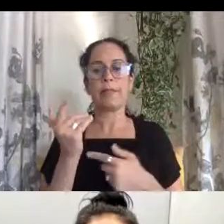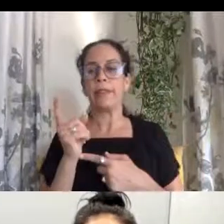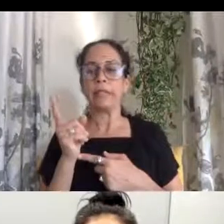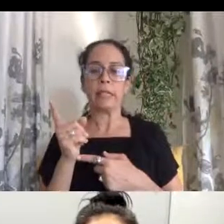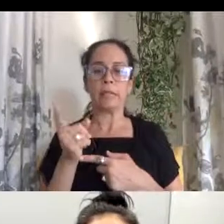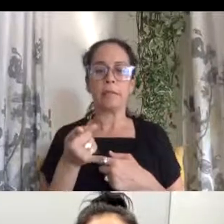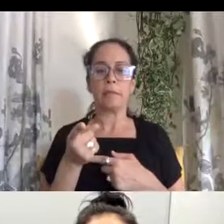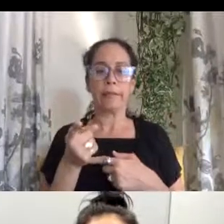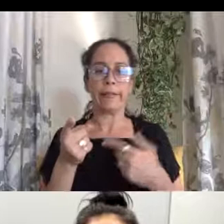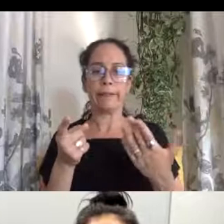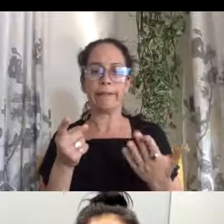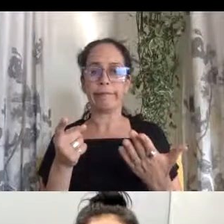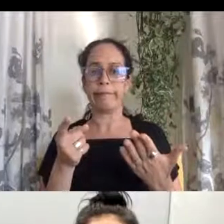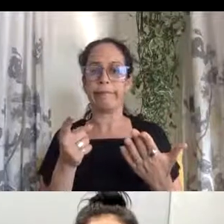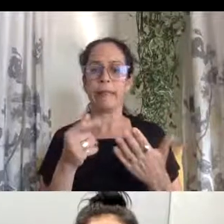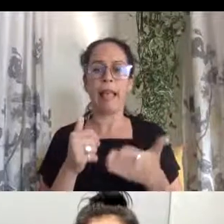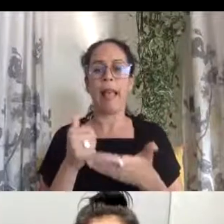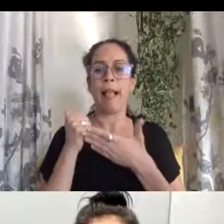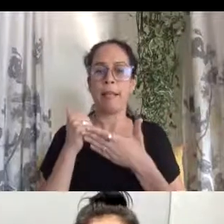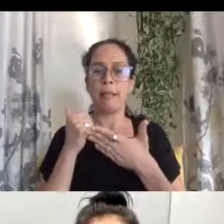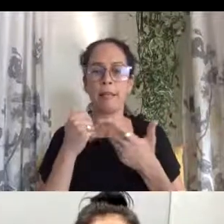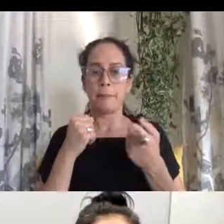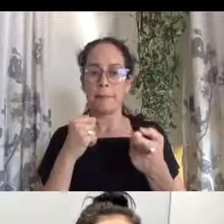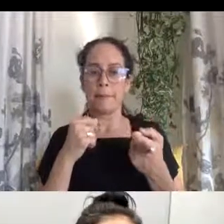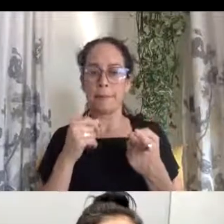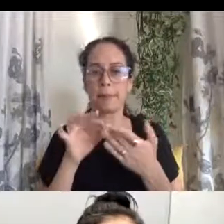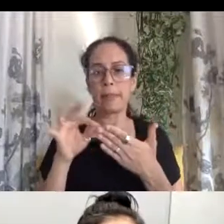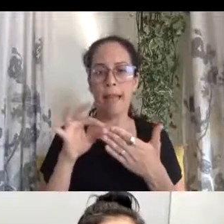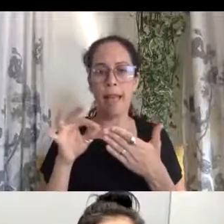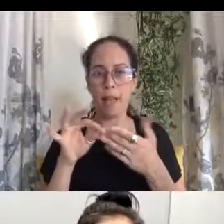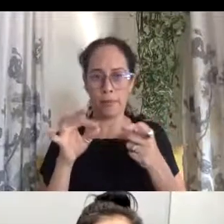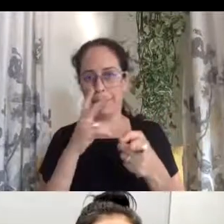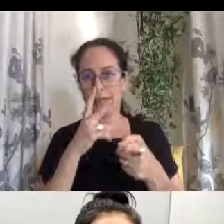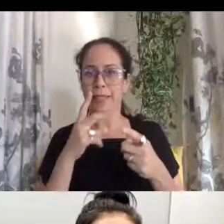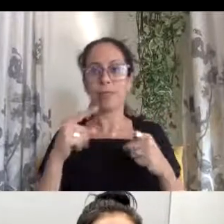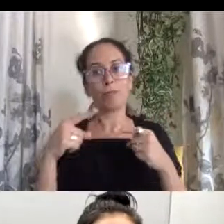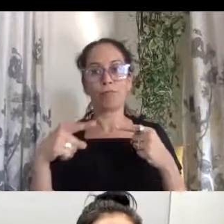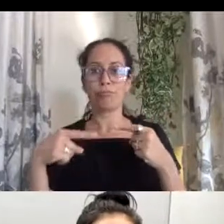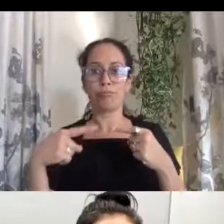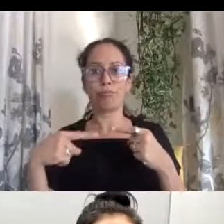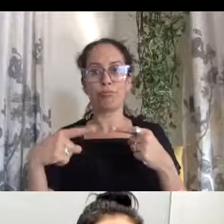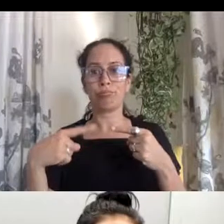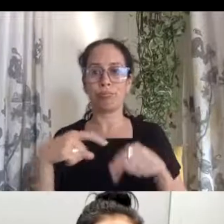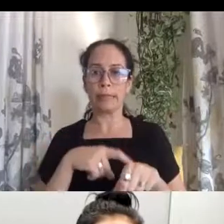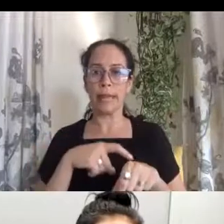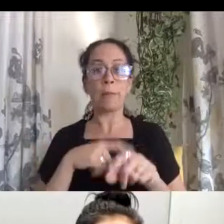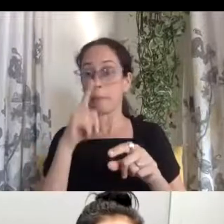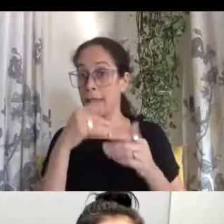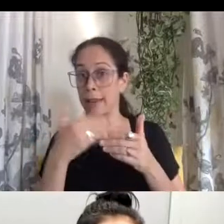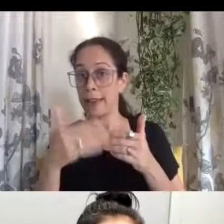feature that could help them count those 15 minutes that is required. And go ahead to move on to the next